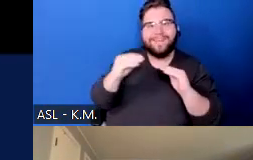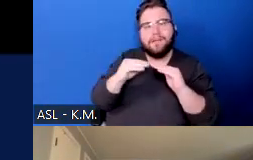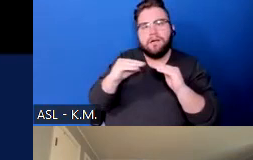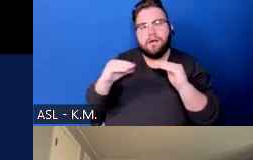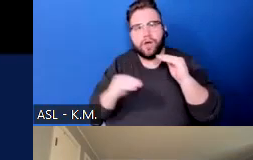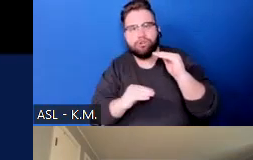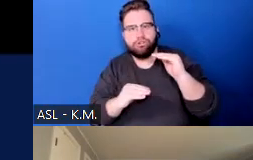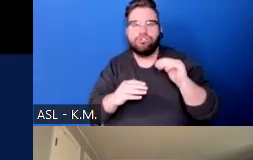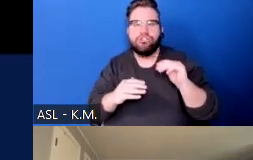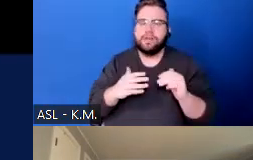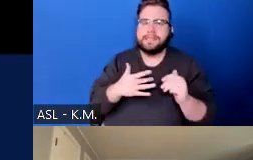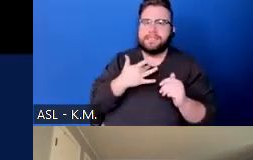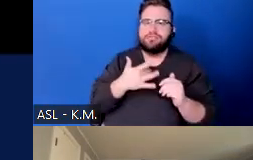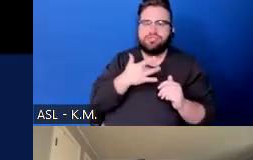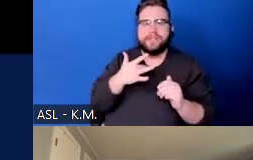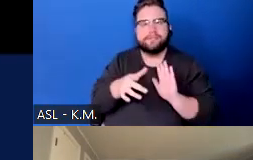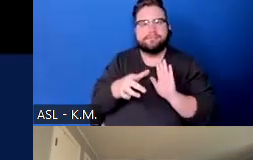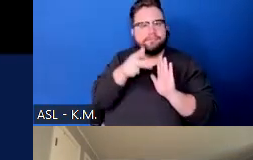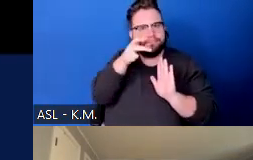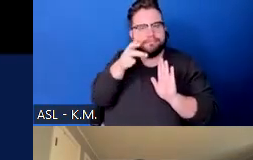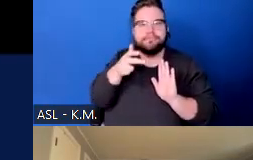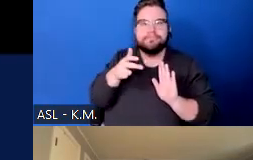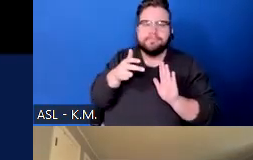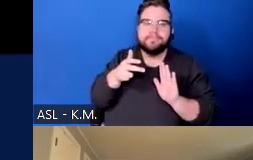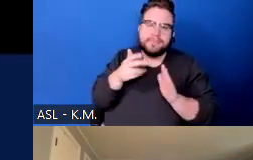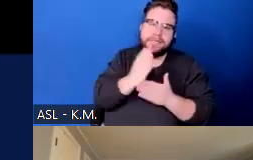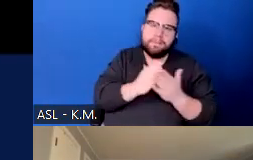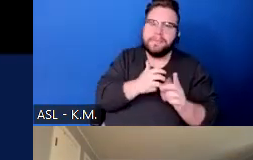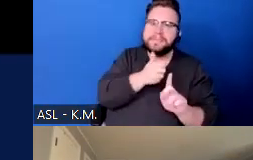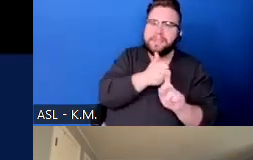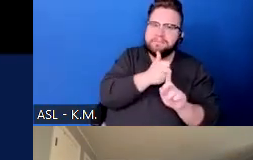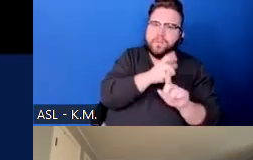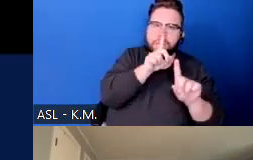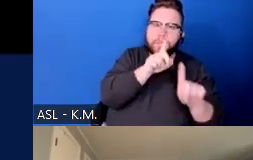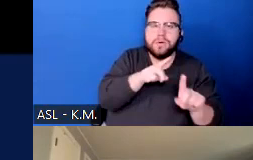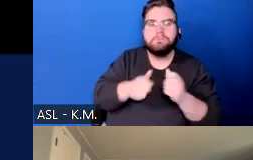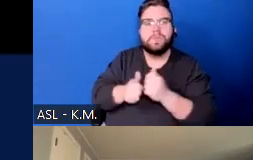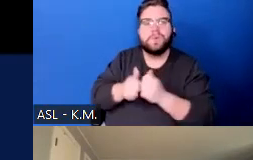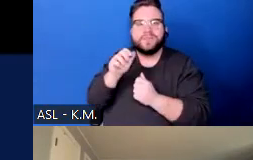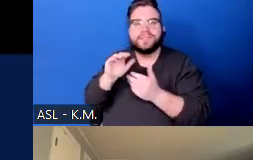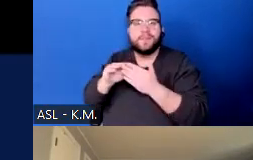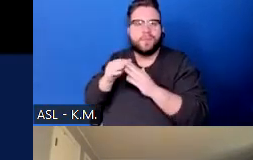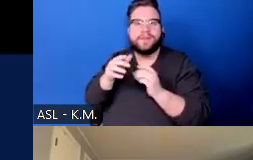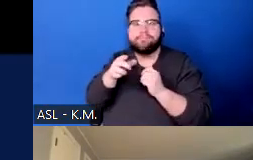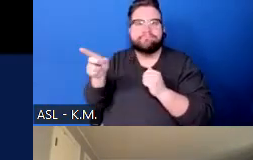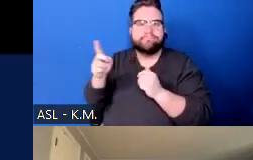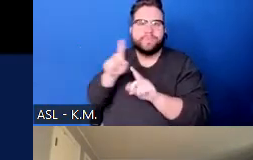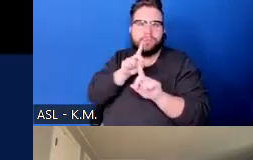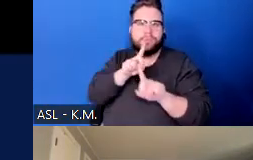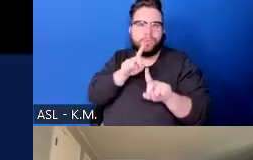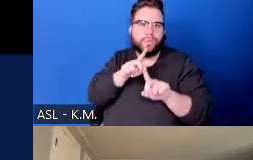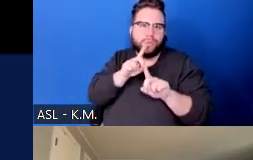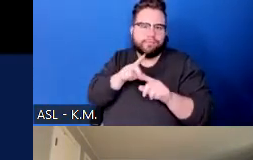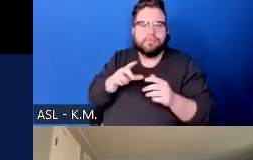as well to tactile avoidance. There's also been some self-report, but not quite as much. It's also been shown that autistic